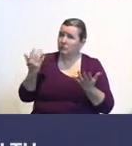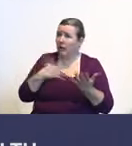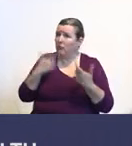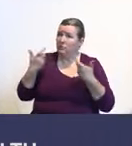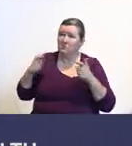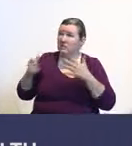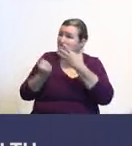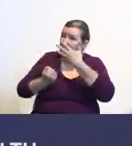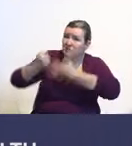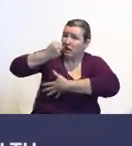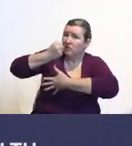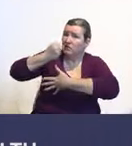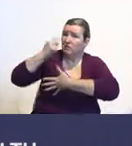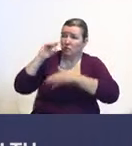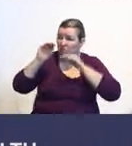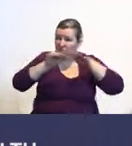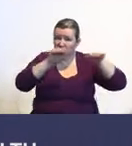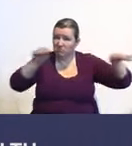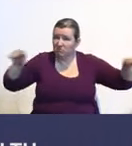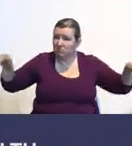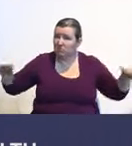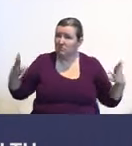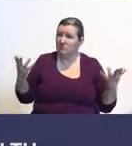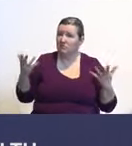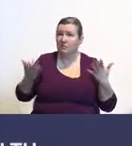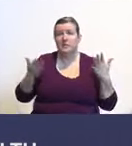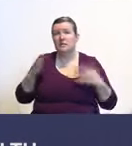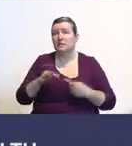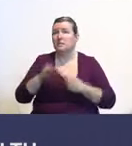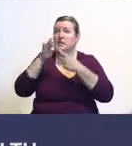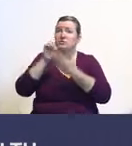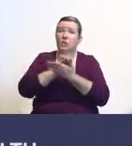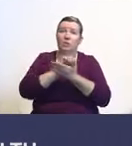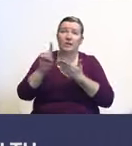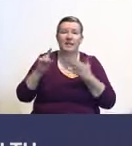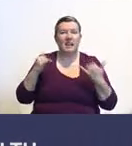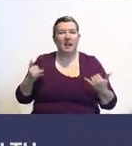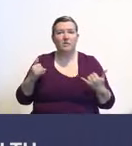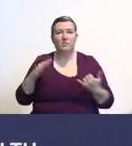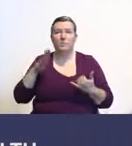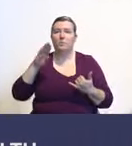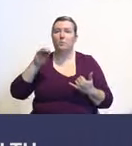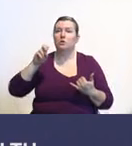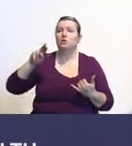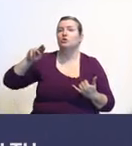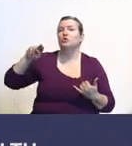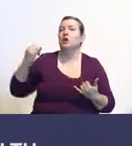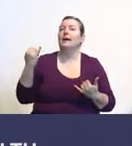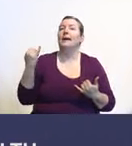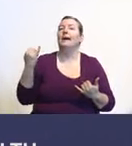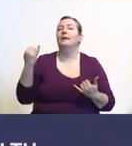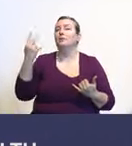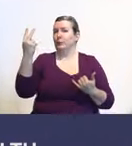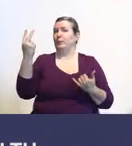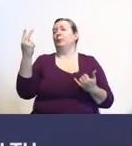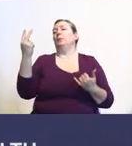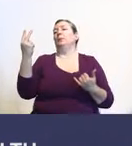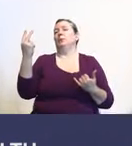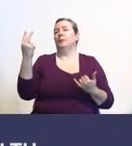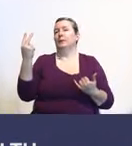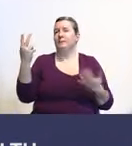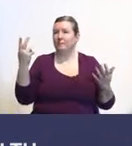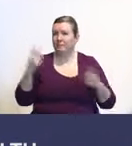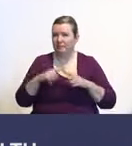be pounding away at that, whether it's special weeks like Boost NJ2 week that we're kicking off today, but that will continue to